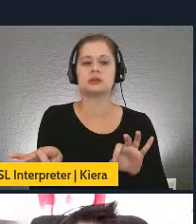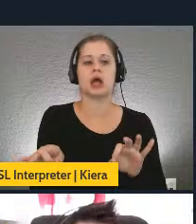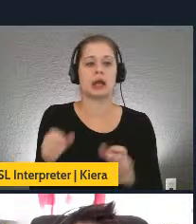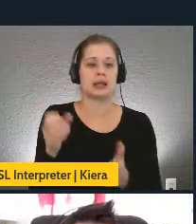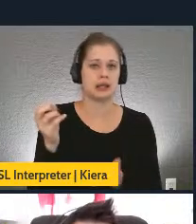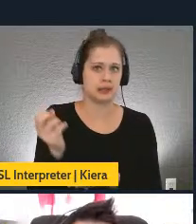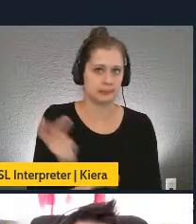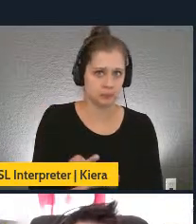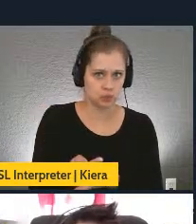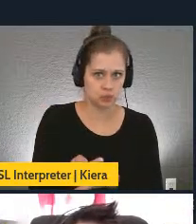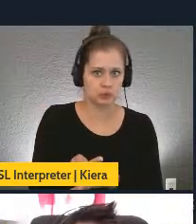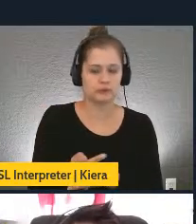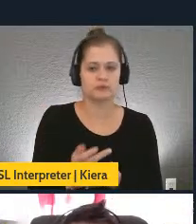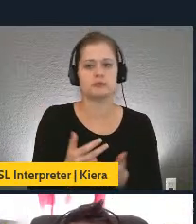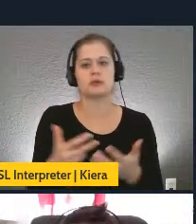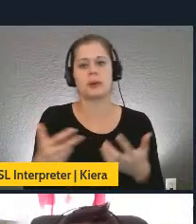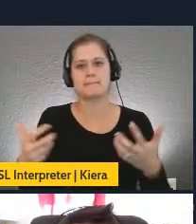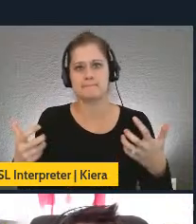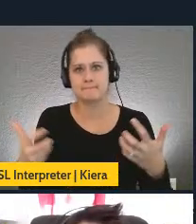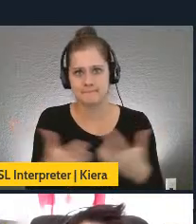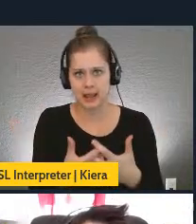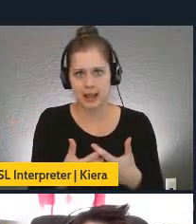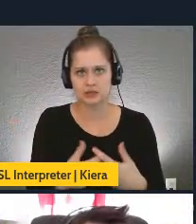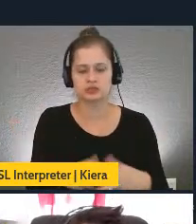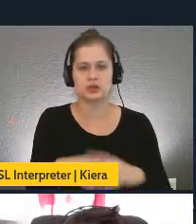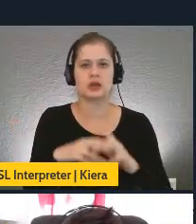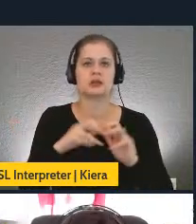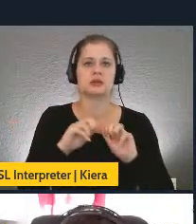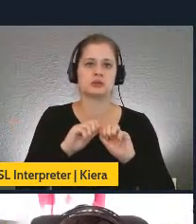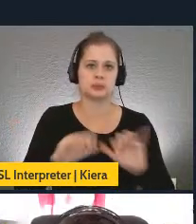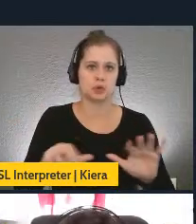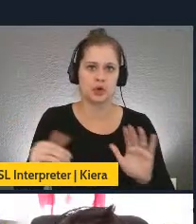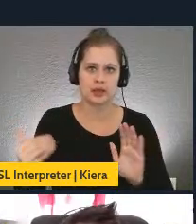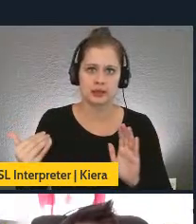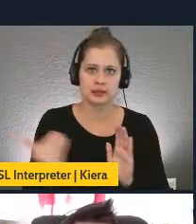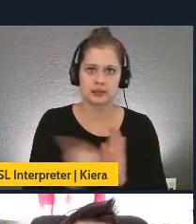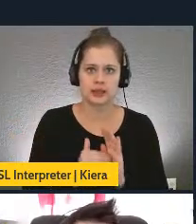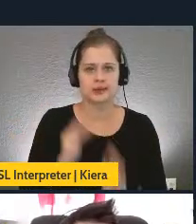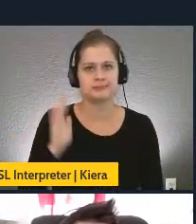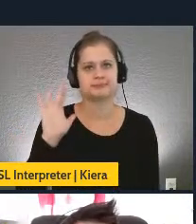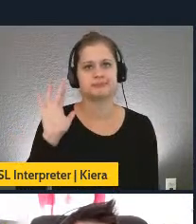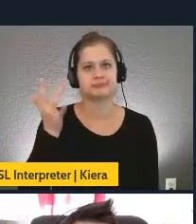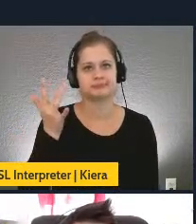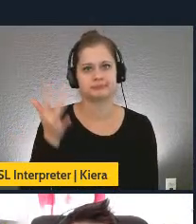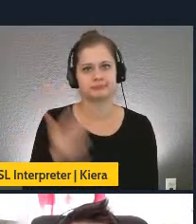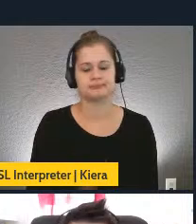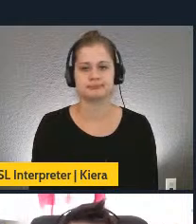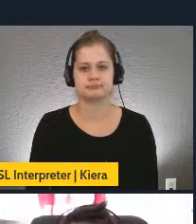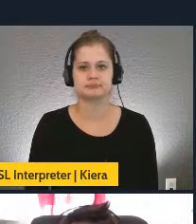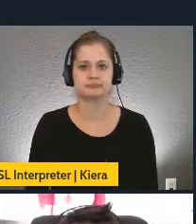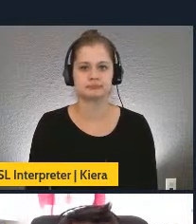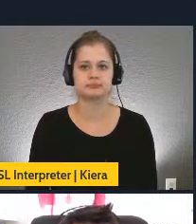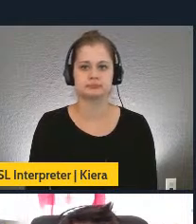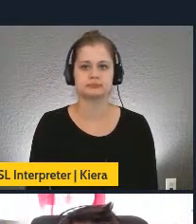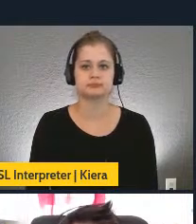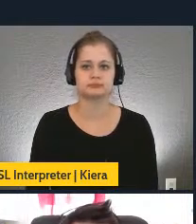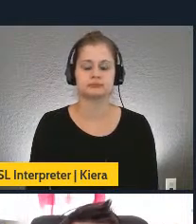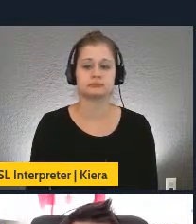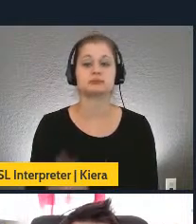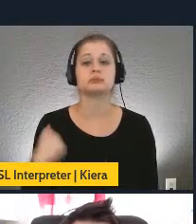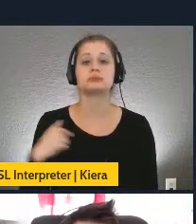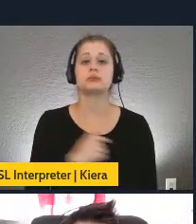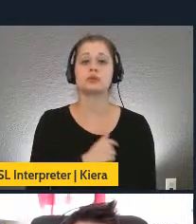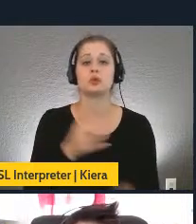approved, merge, deploy again the service. So it's really painful. So what we decided to